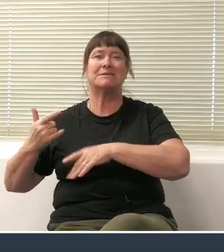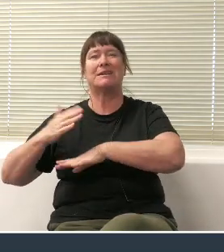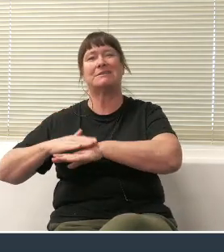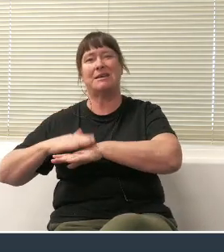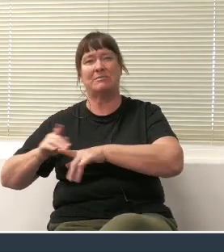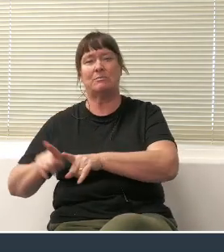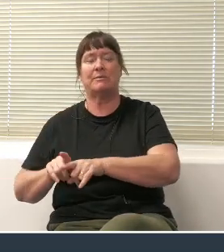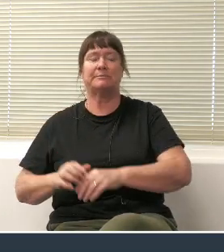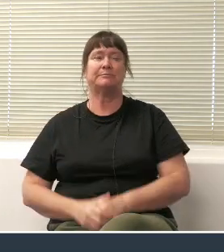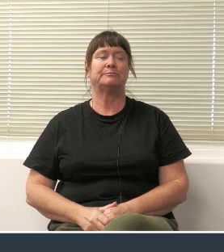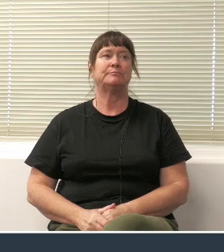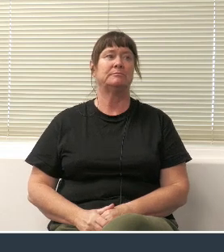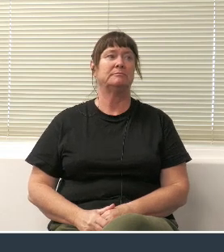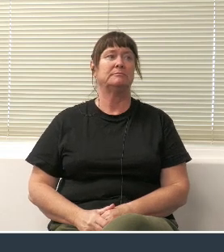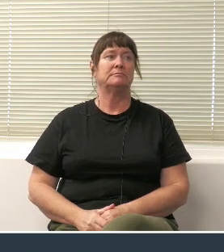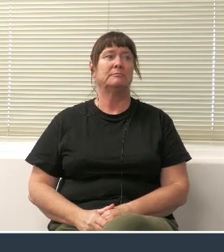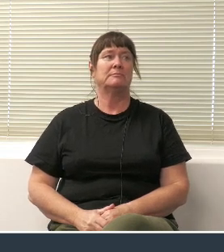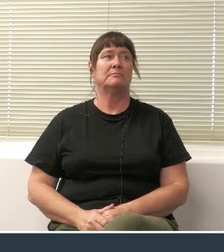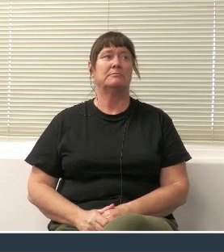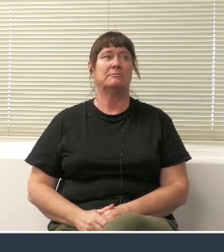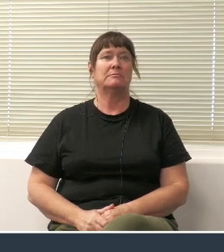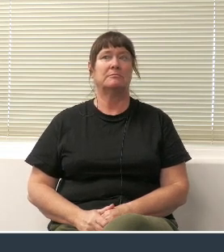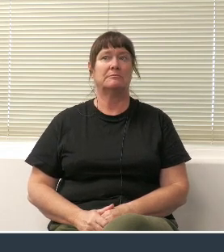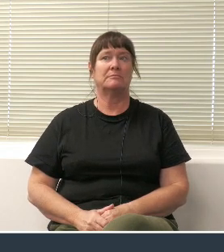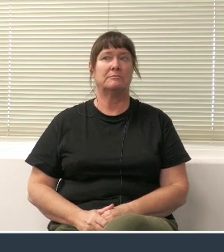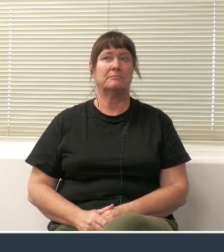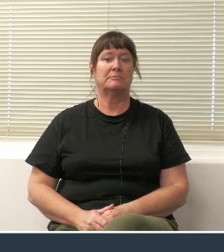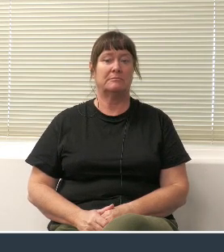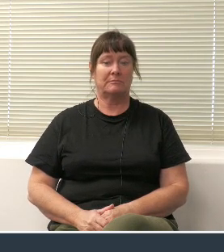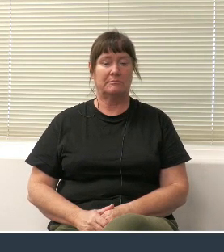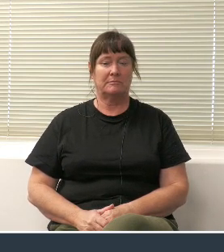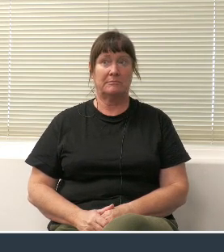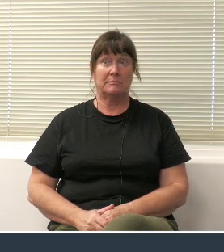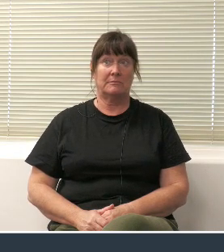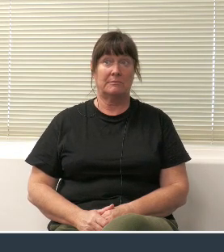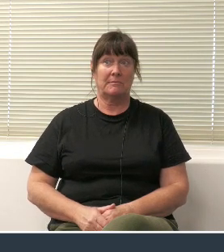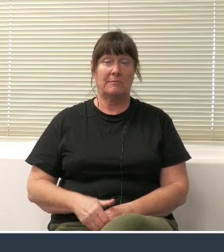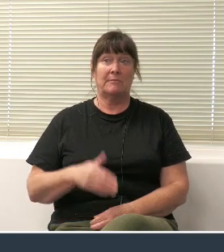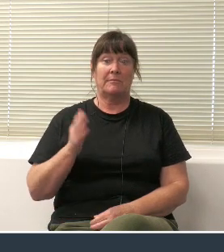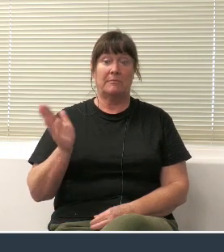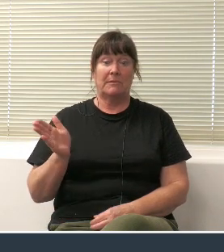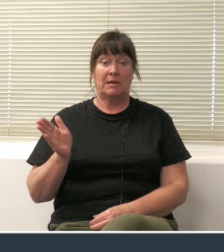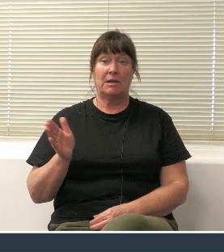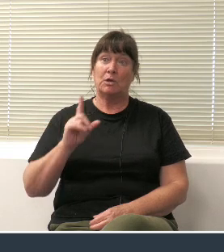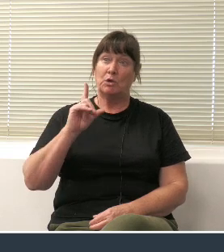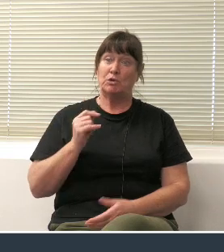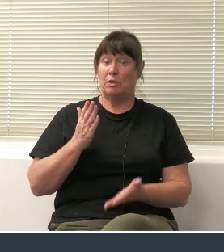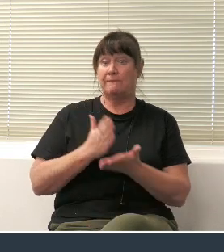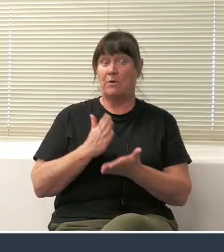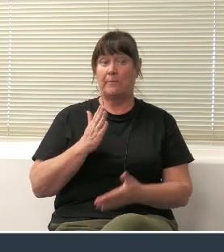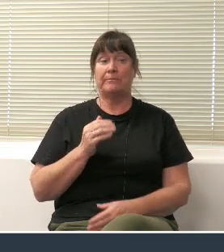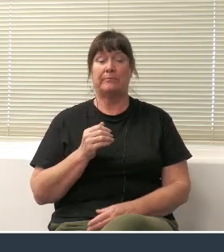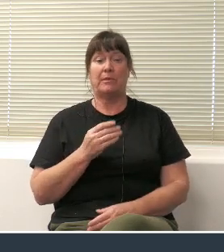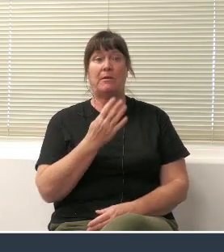programme. Thank you. Any other questions from councillors? Councillor Bogue. Thank you. Darren, could you just confirm